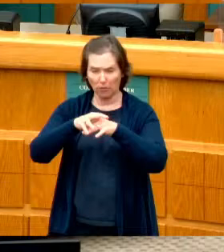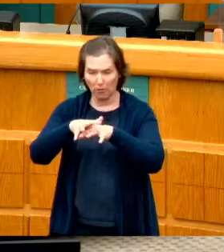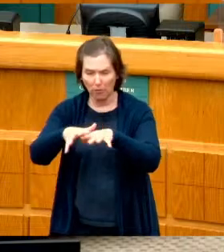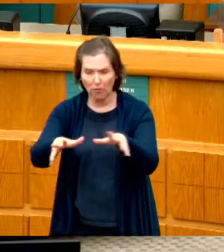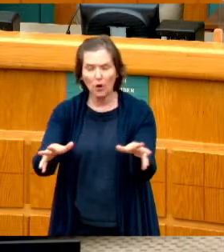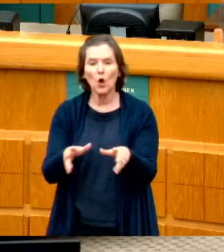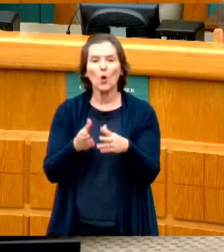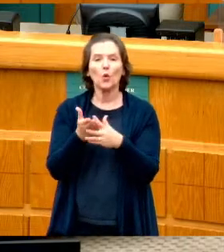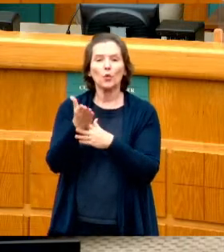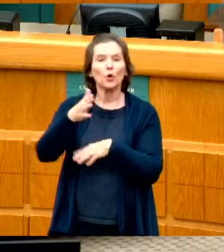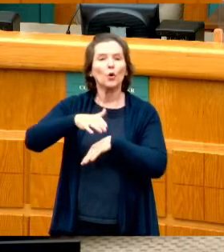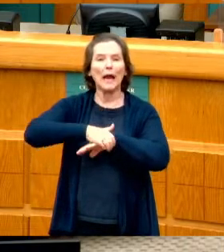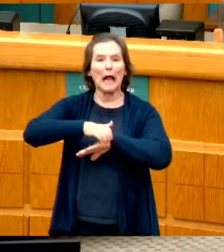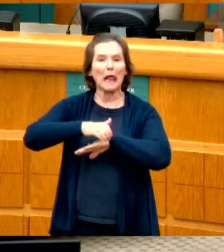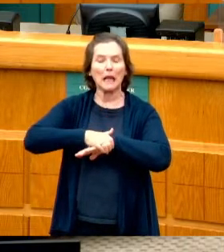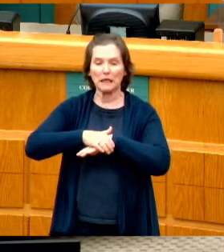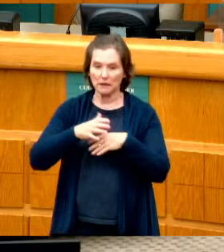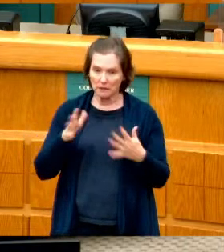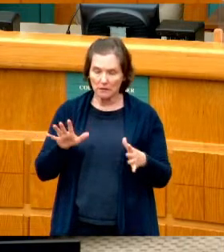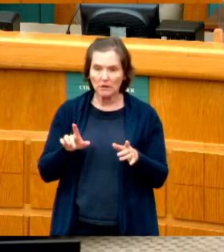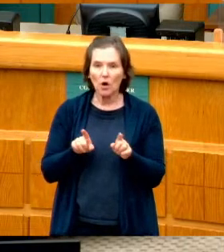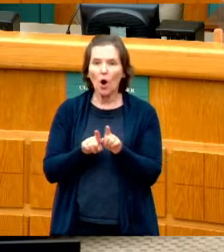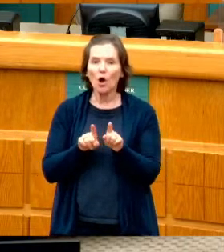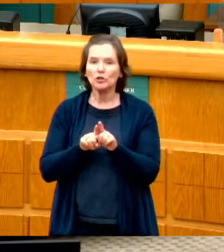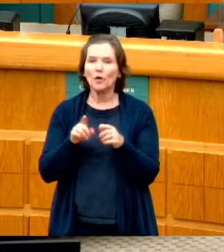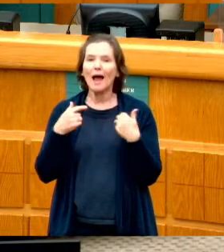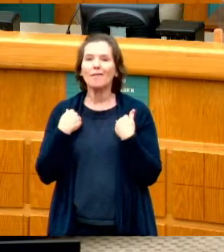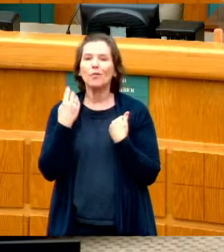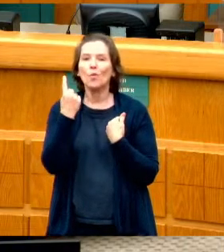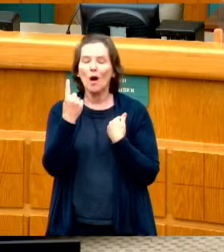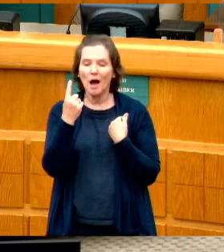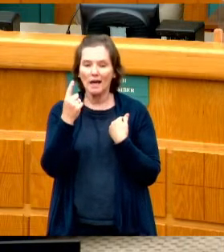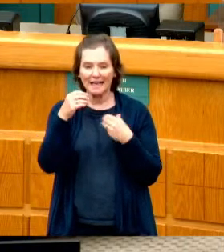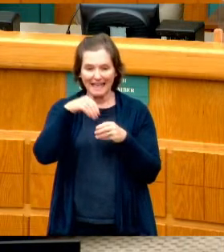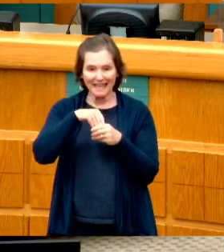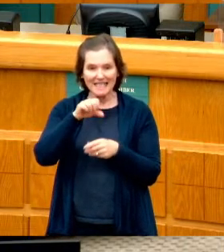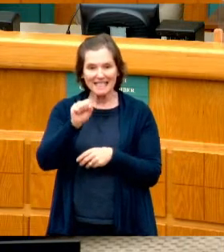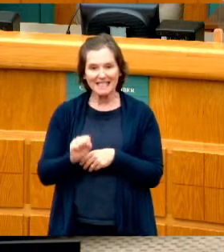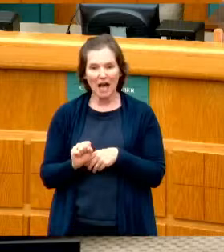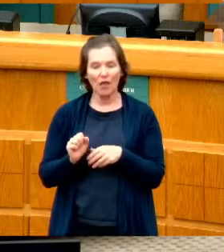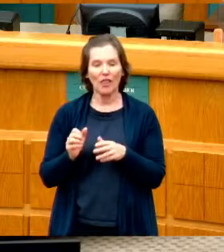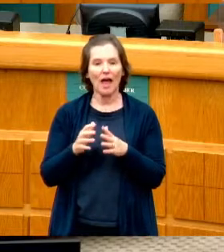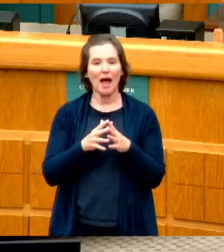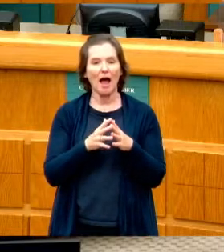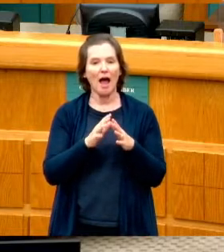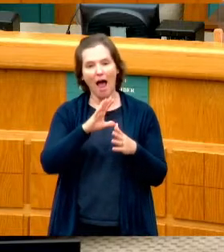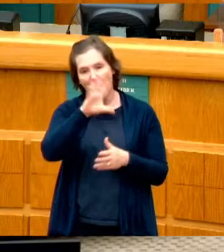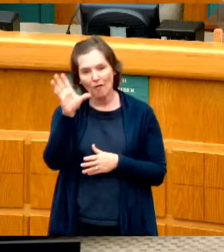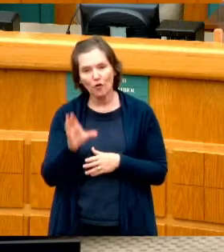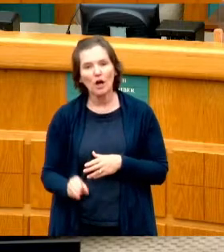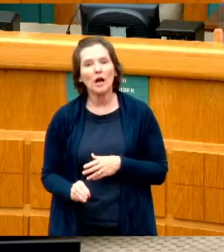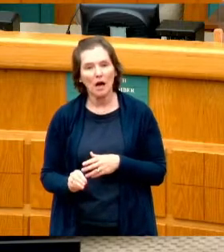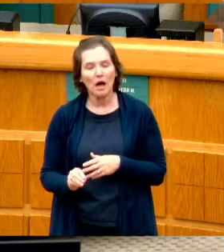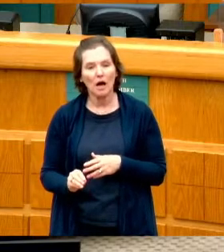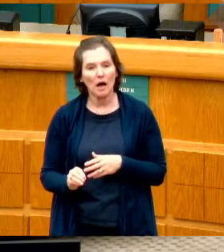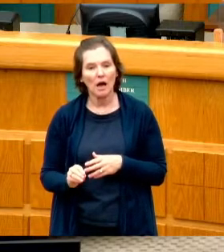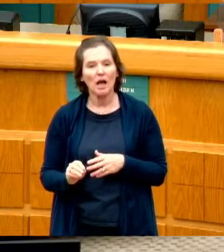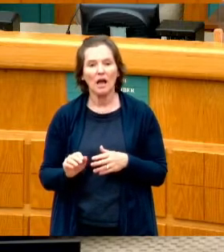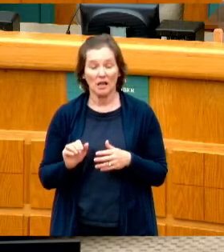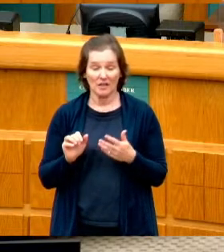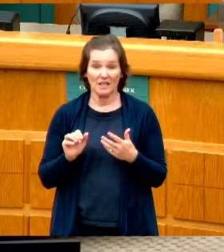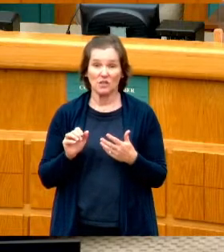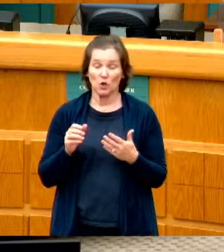as well. Currently, the new variants of this virus that cause COVID-19 are creating